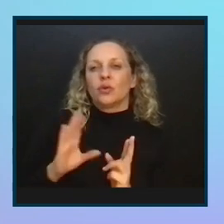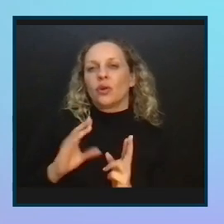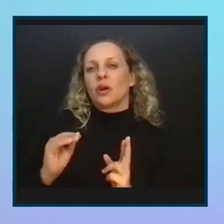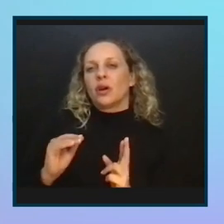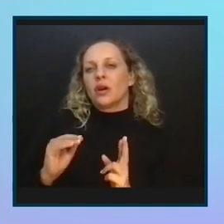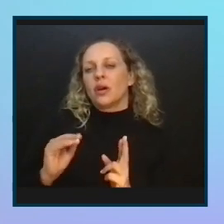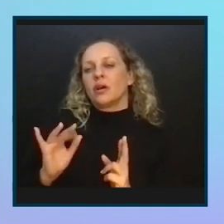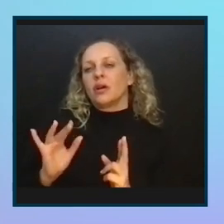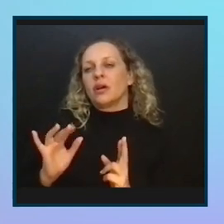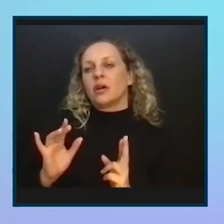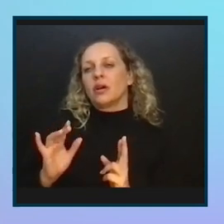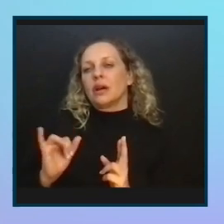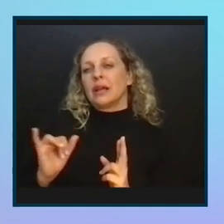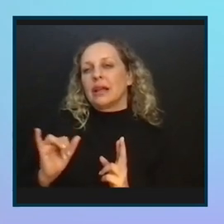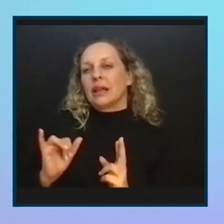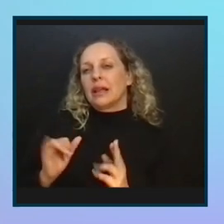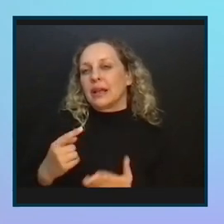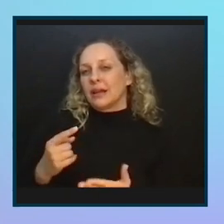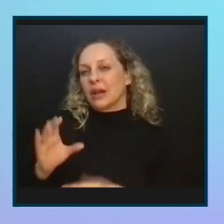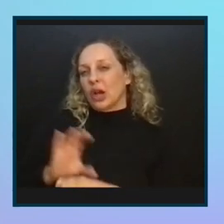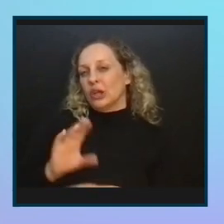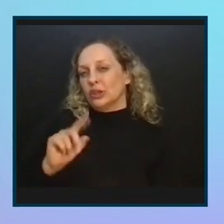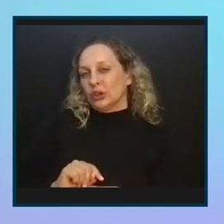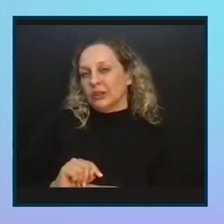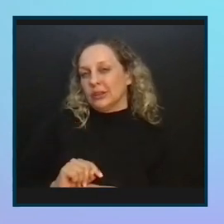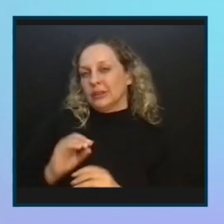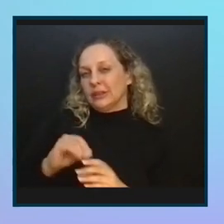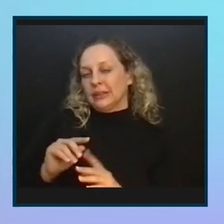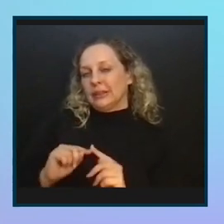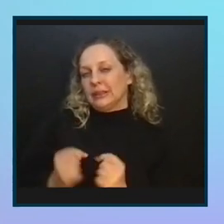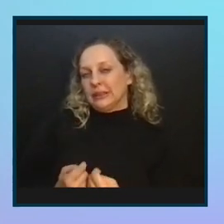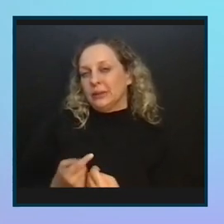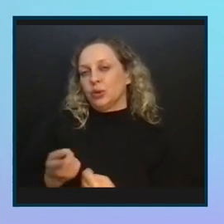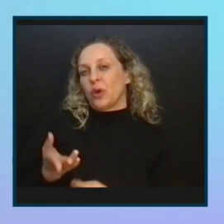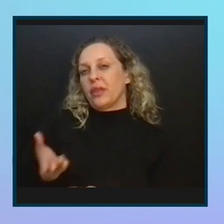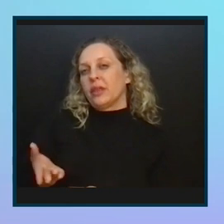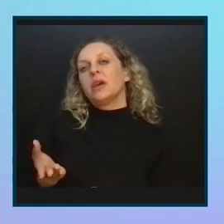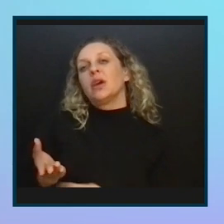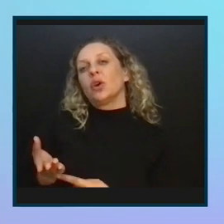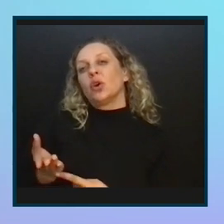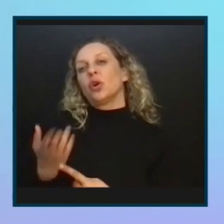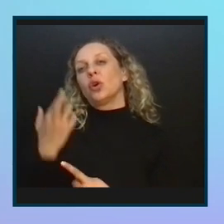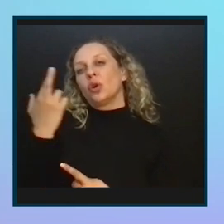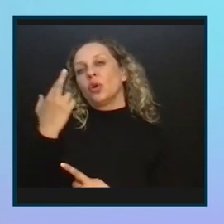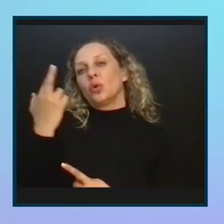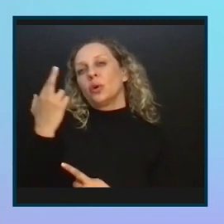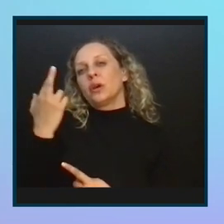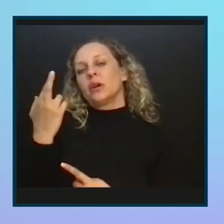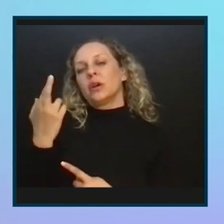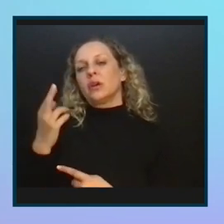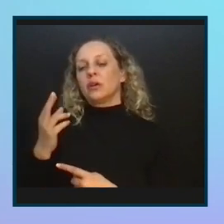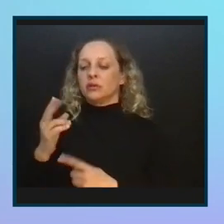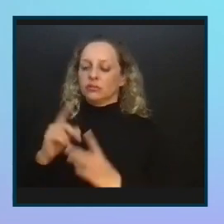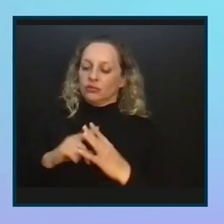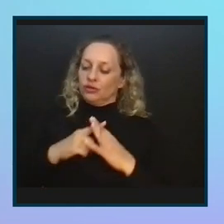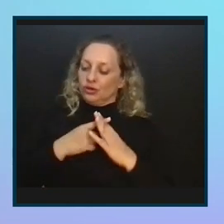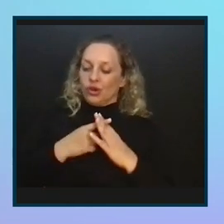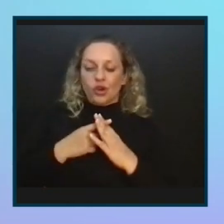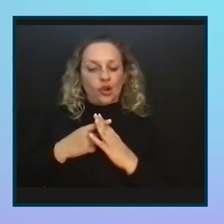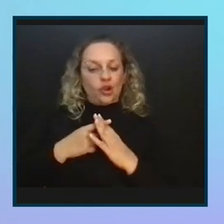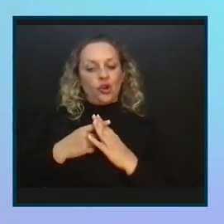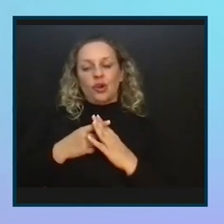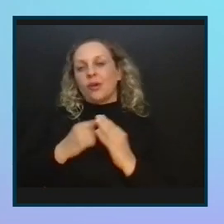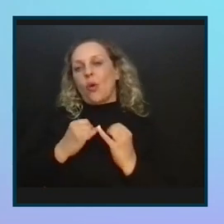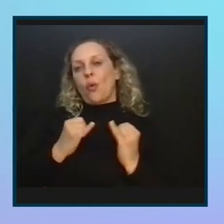and almost like a consultant within the team. And so they're there to be there from the beginning of the